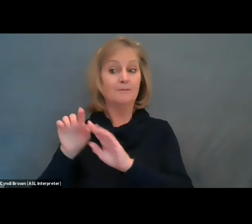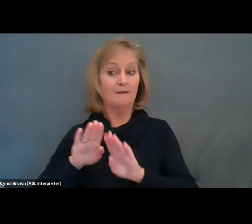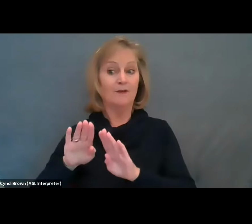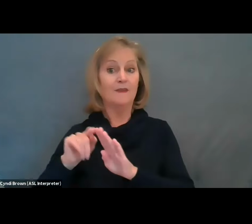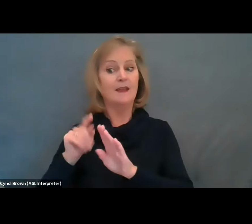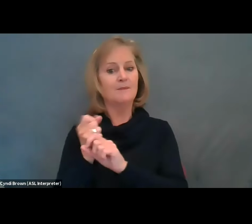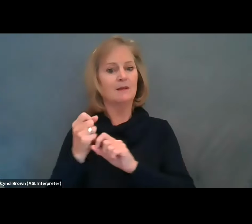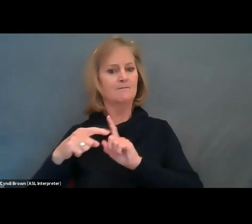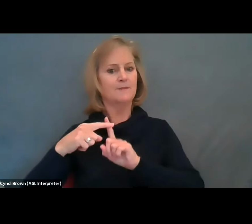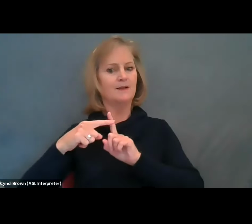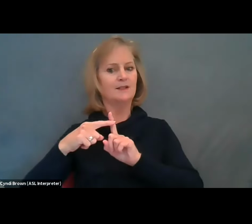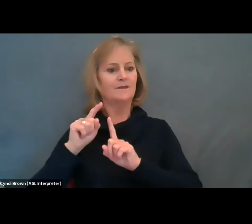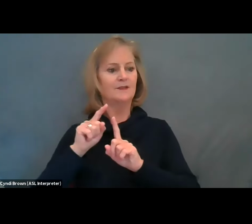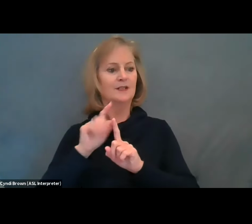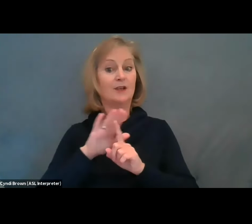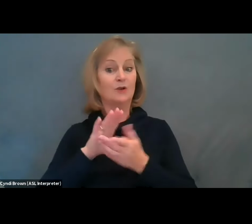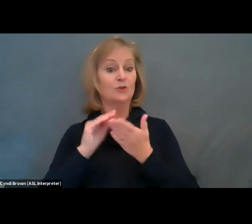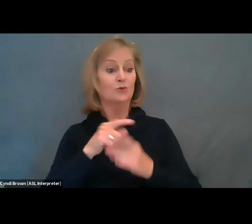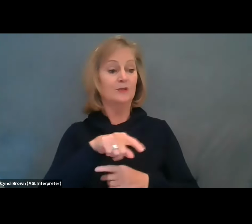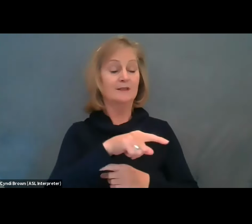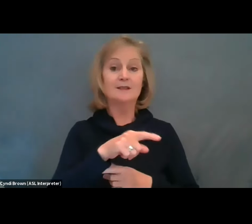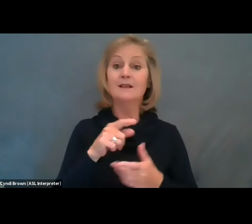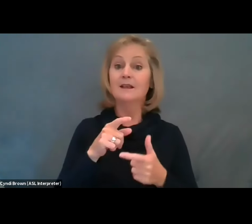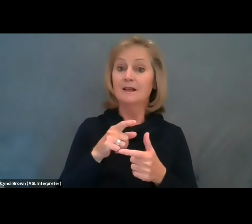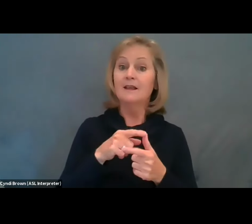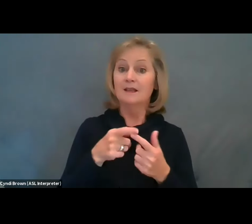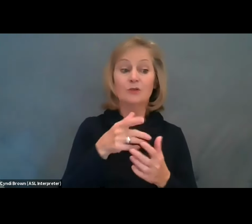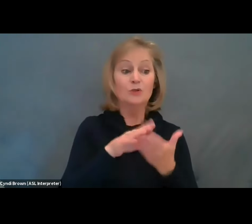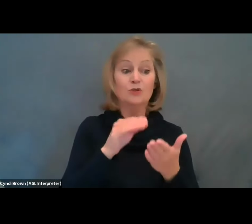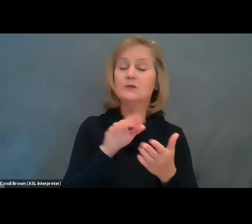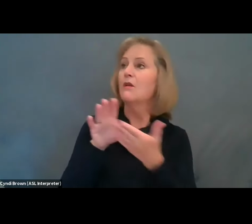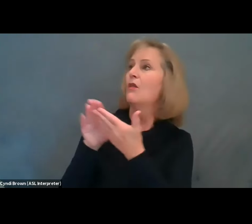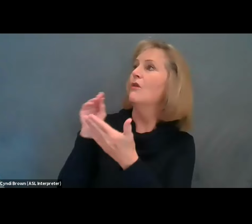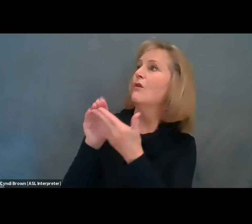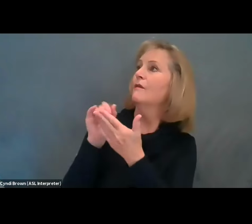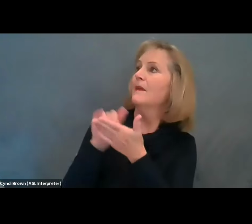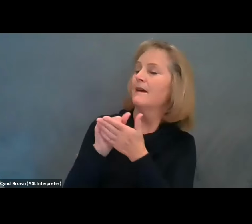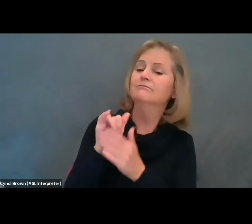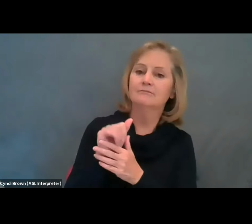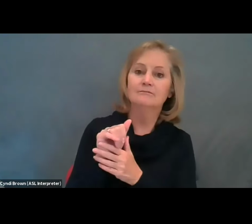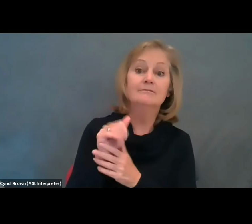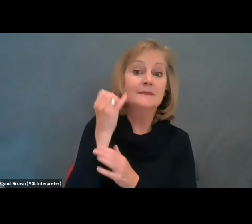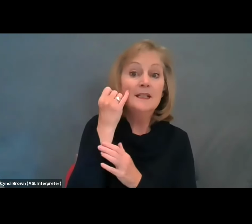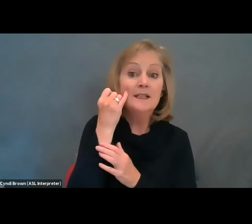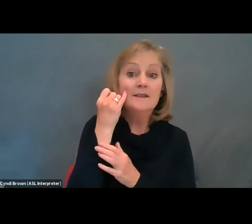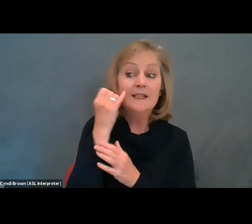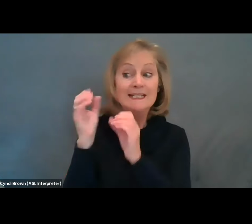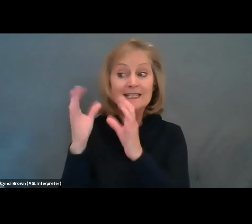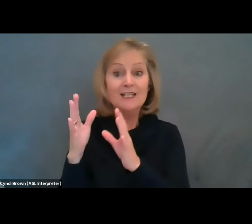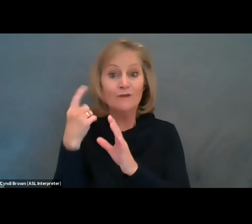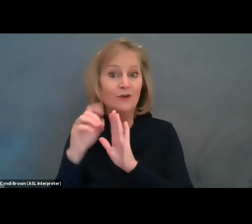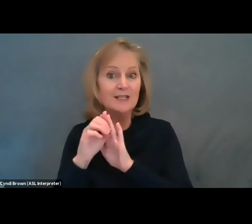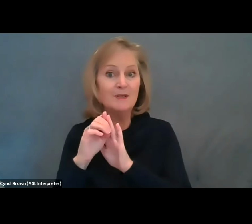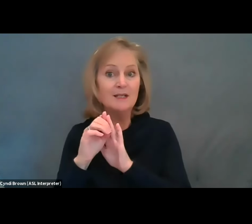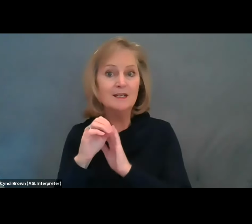made positive with their students, then you know, students learn from that. So, you know, if the teacher, for example,